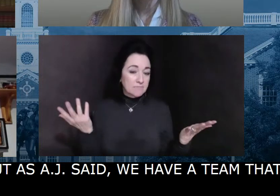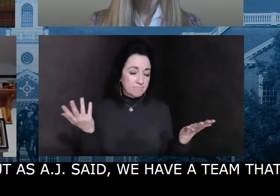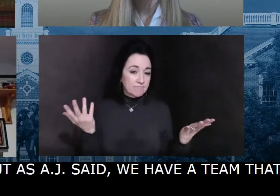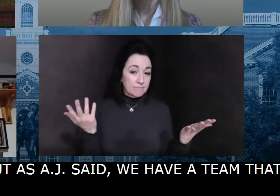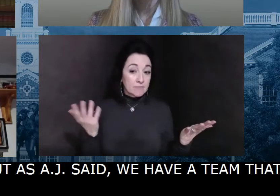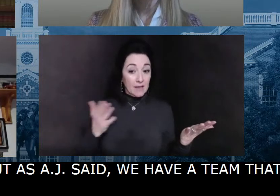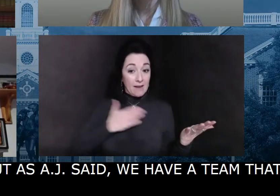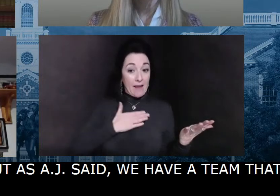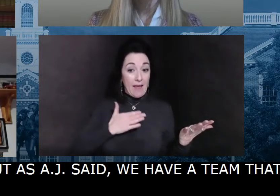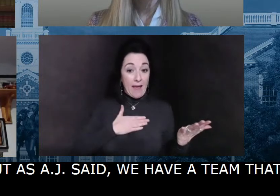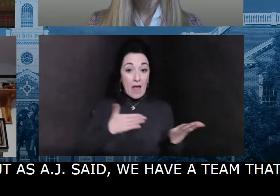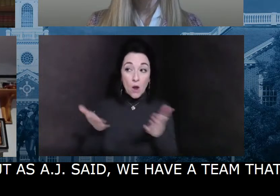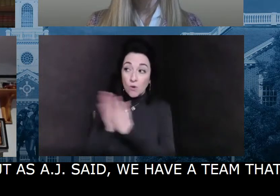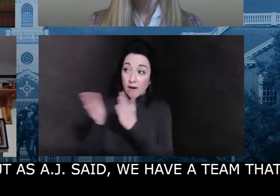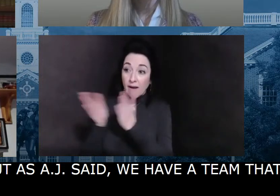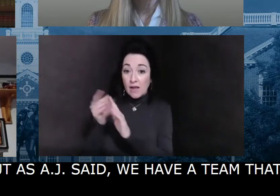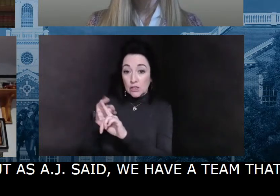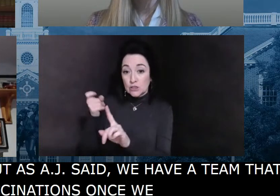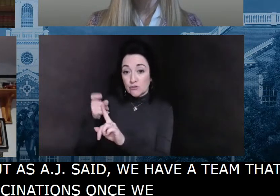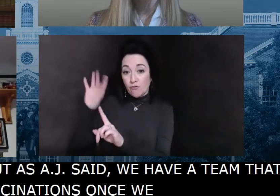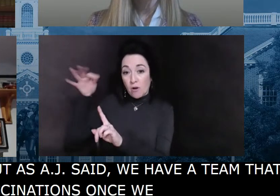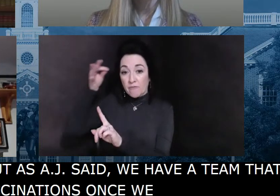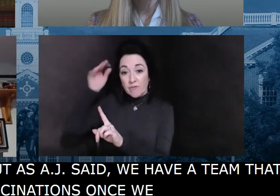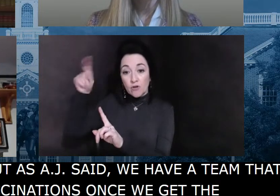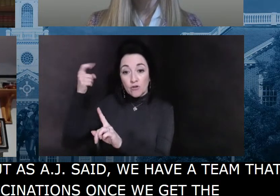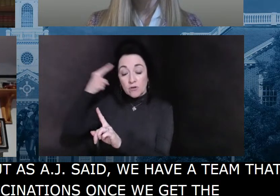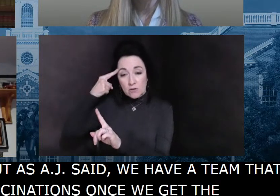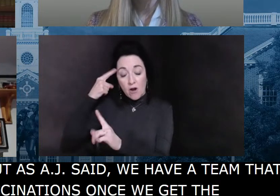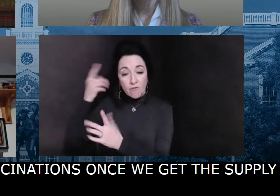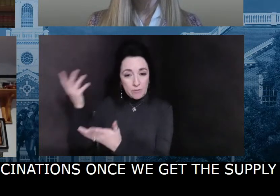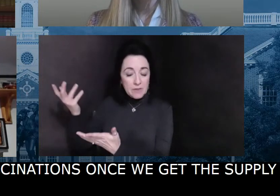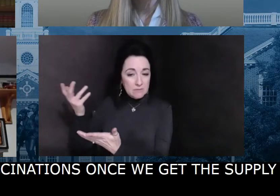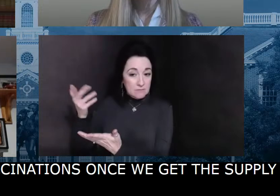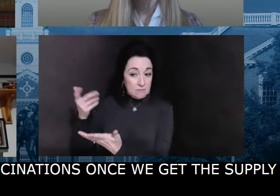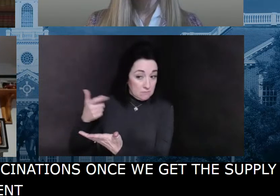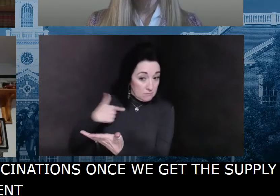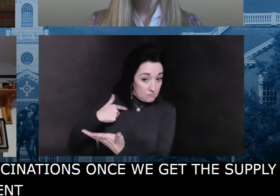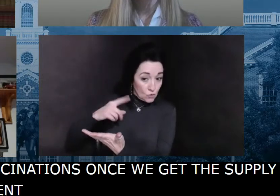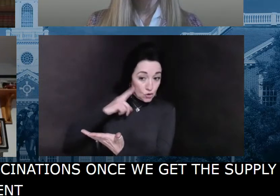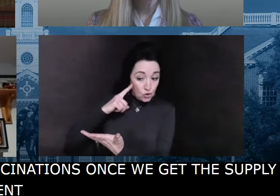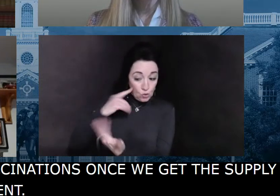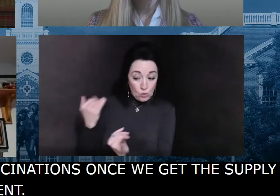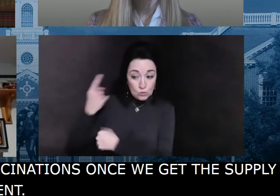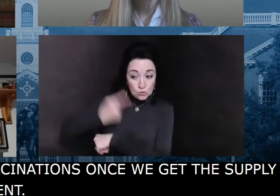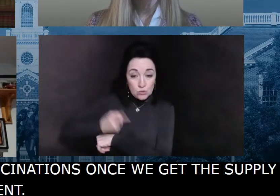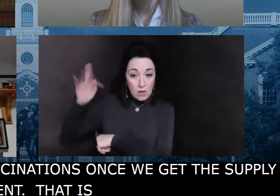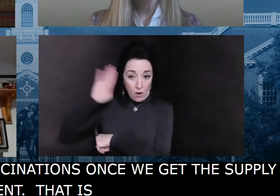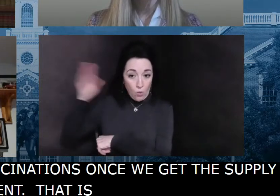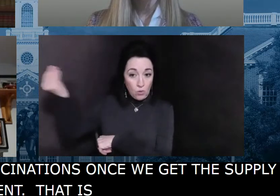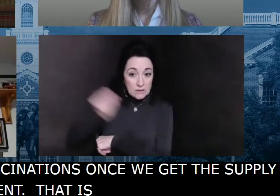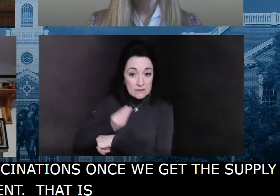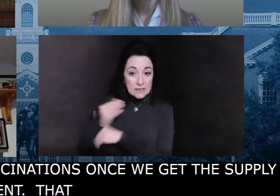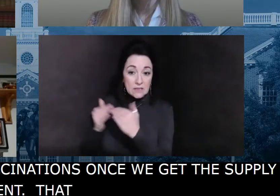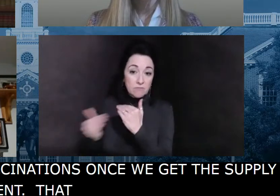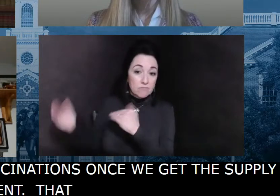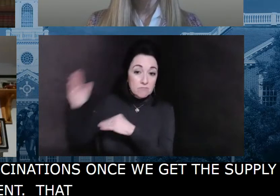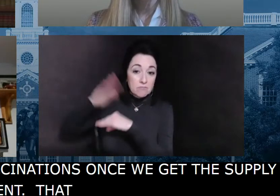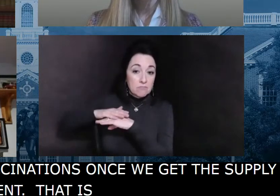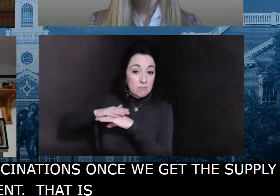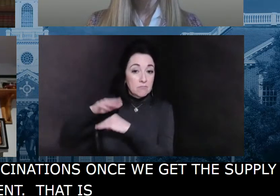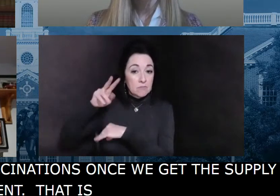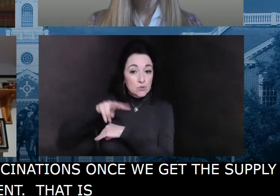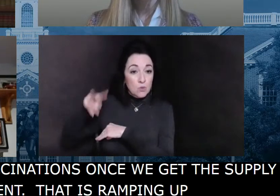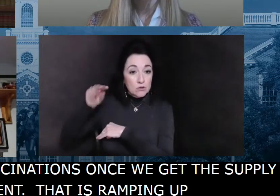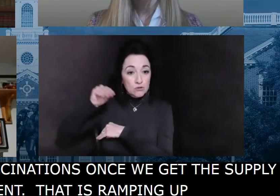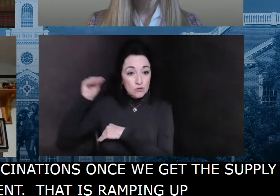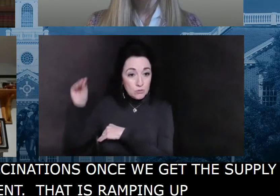3 weeks. What I heard from the White House this morning, 22% plus some increment above that for pharmacies. That's all good.